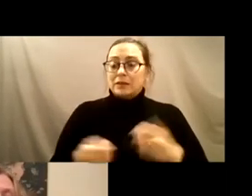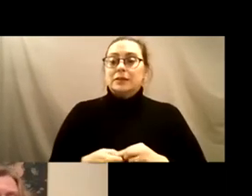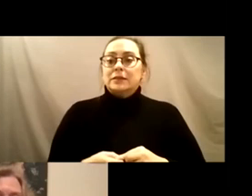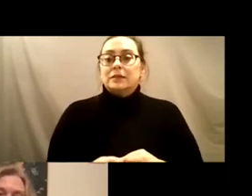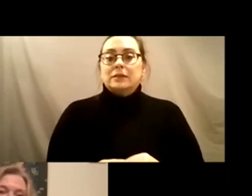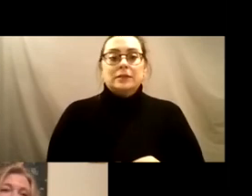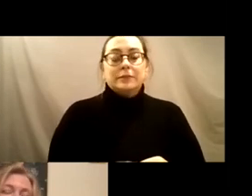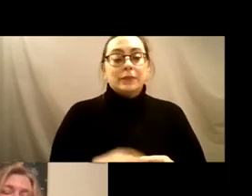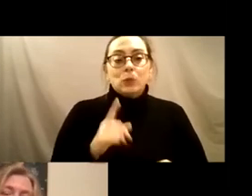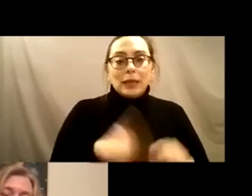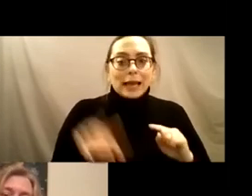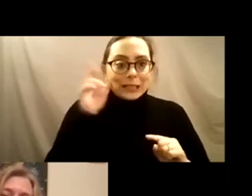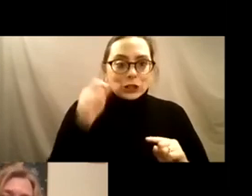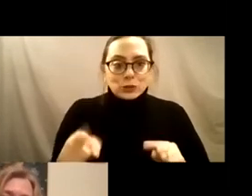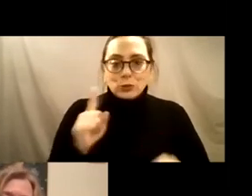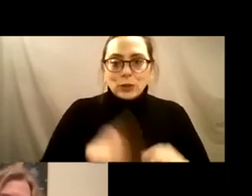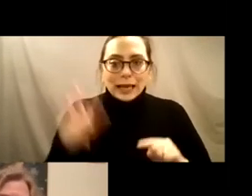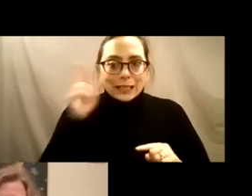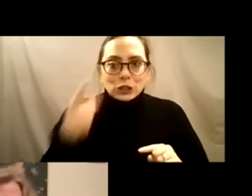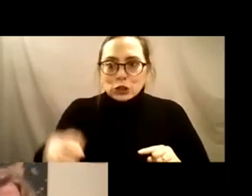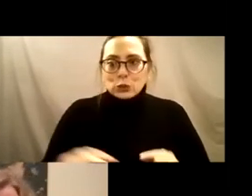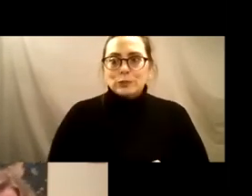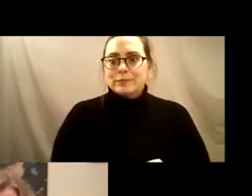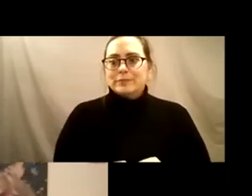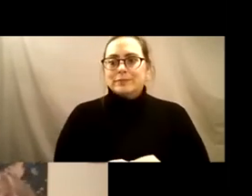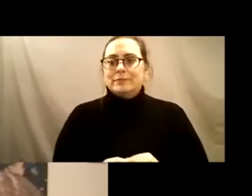Because you're muted. You're muted.